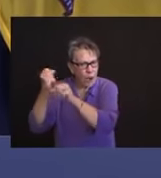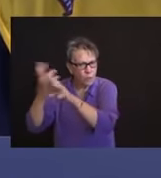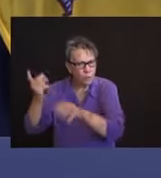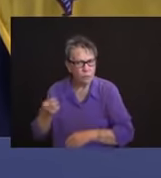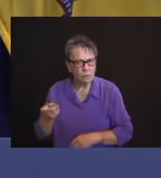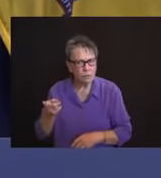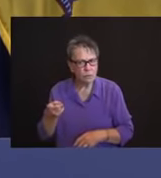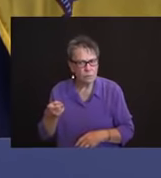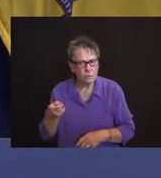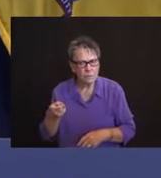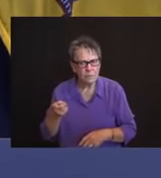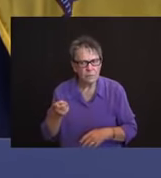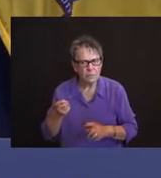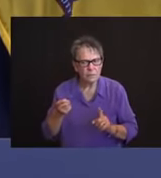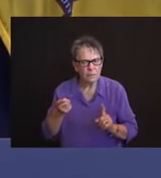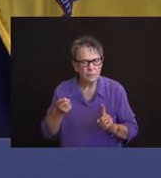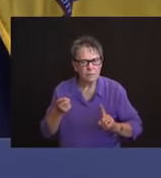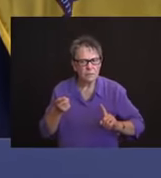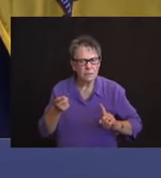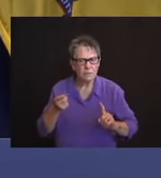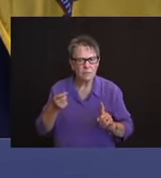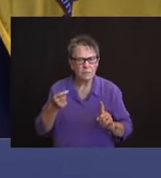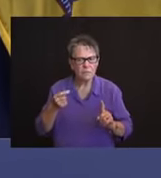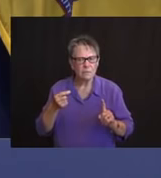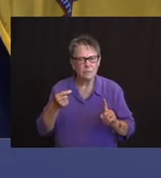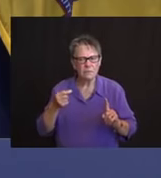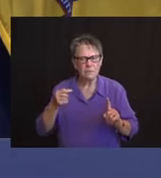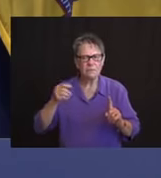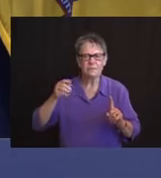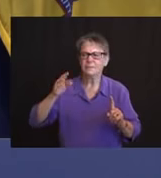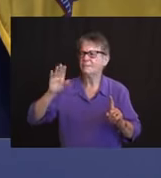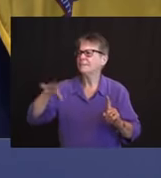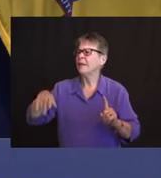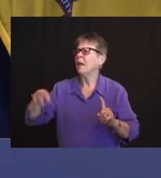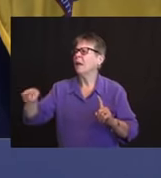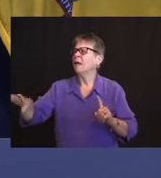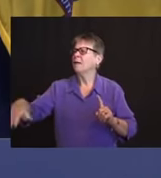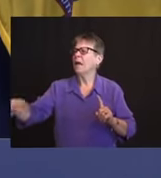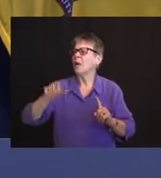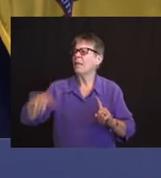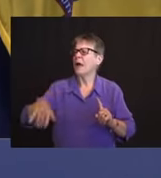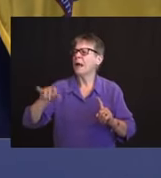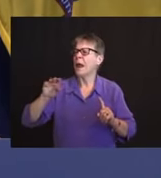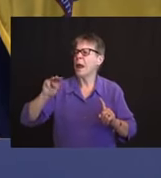A couple of, God bless your colleague. And by the way, if ever you wonder